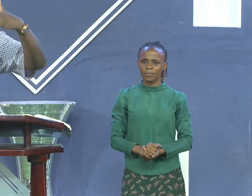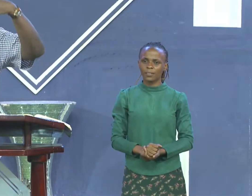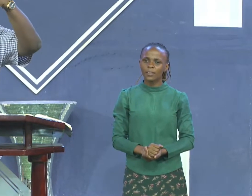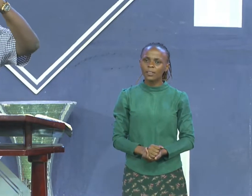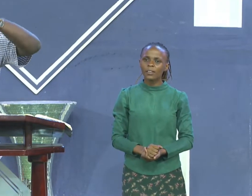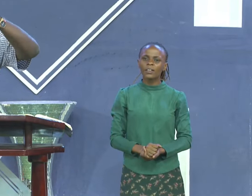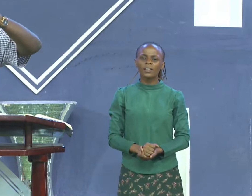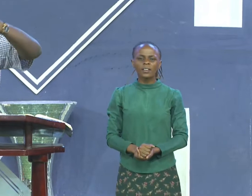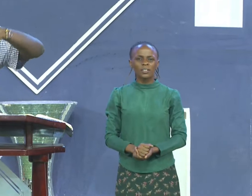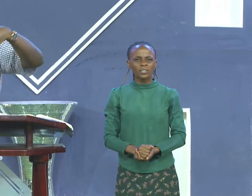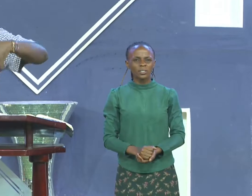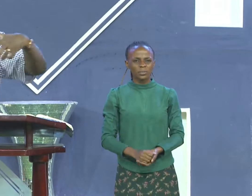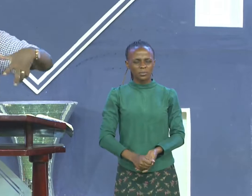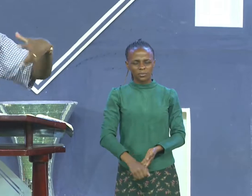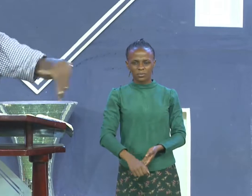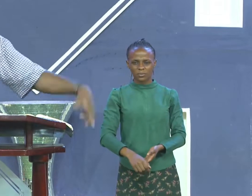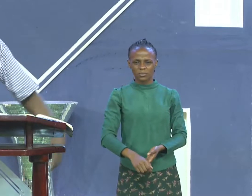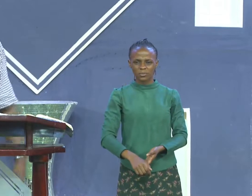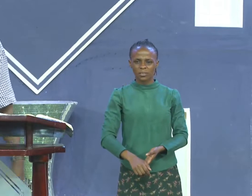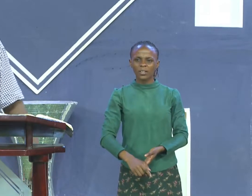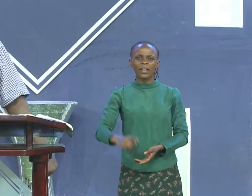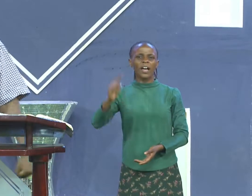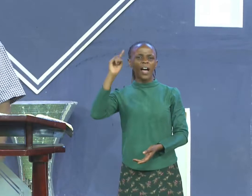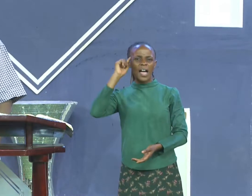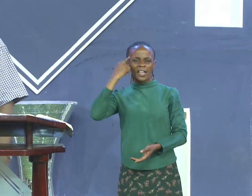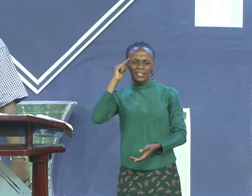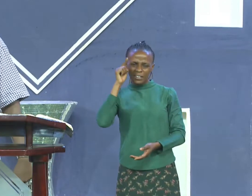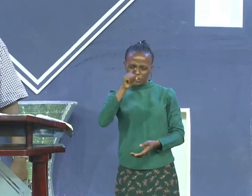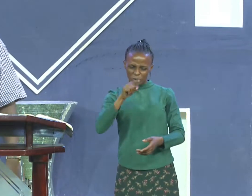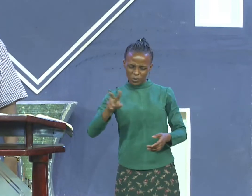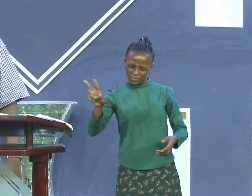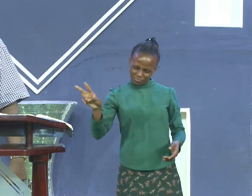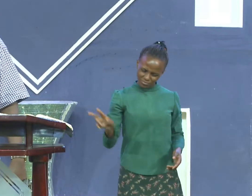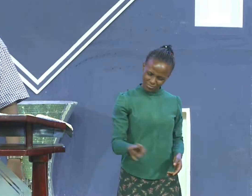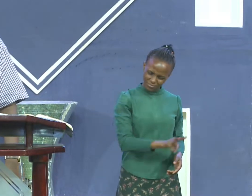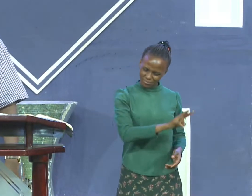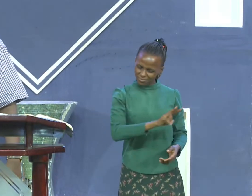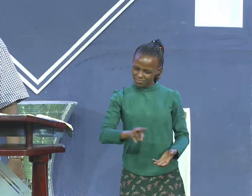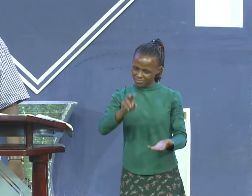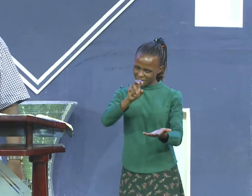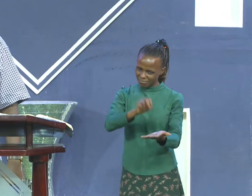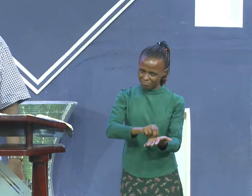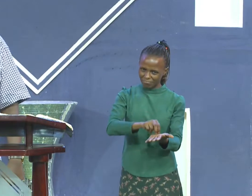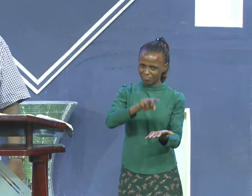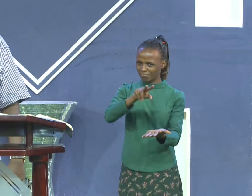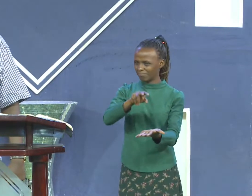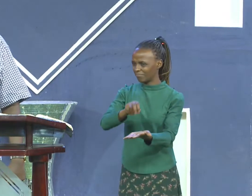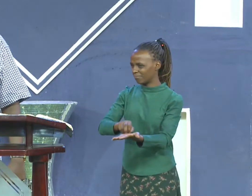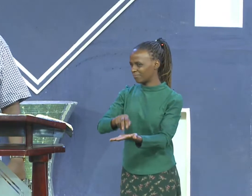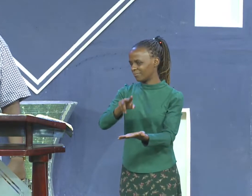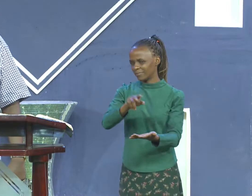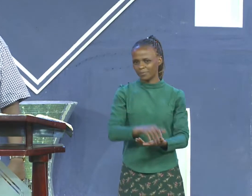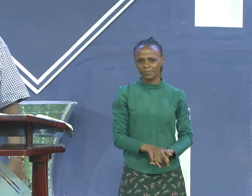Okwerabira ddala n'endowooza eyo ey'okubanga amayanzi. Considering themselves in that mindset of being like